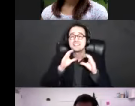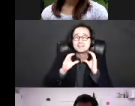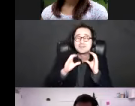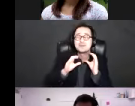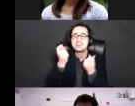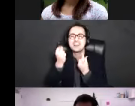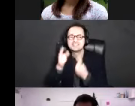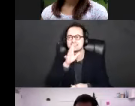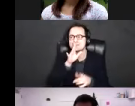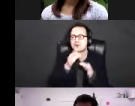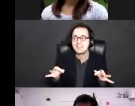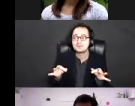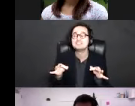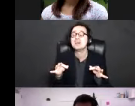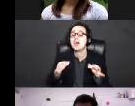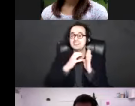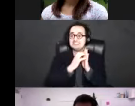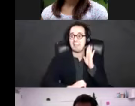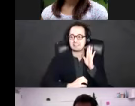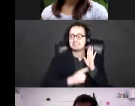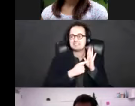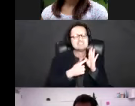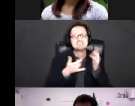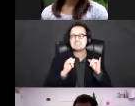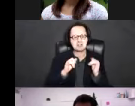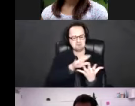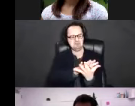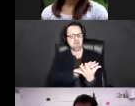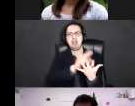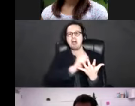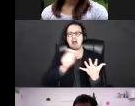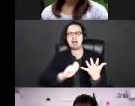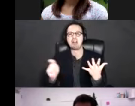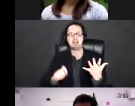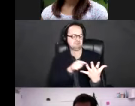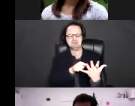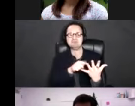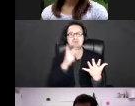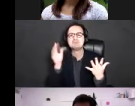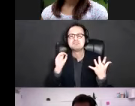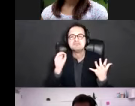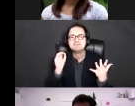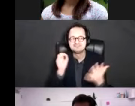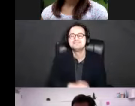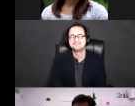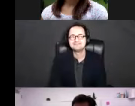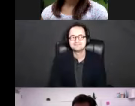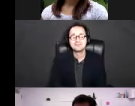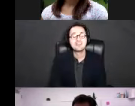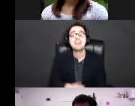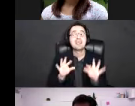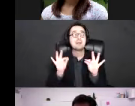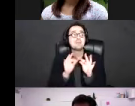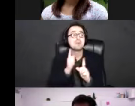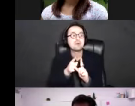spoken language. Yet text was still just meaningless squiggles on a page of pictures. So an important point to